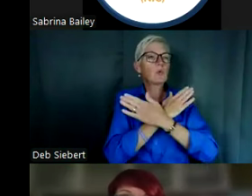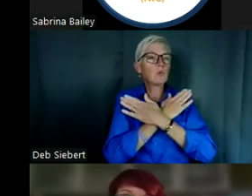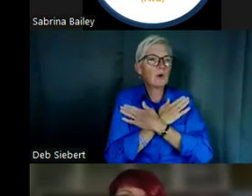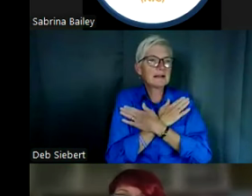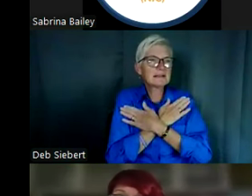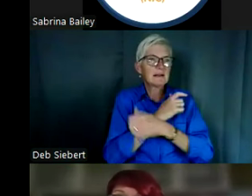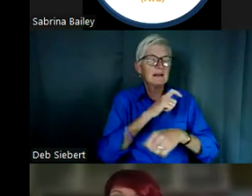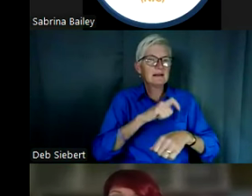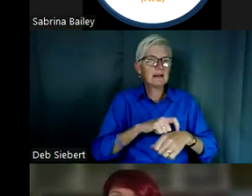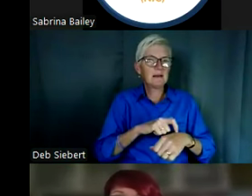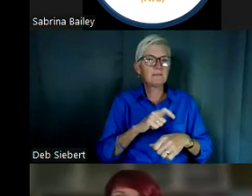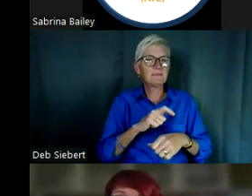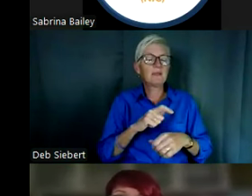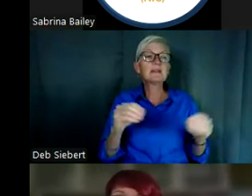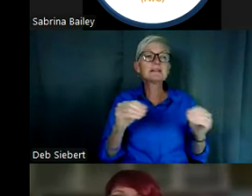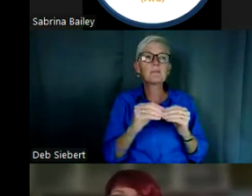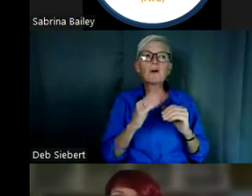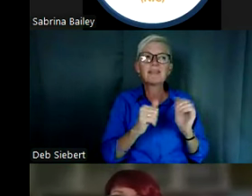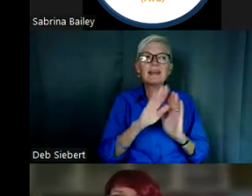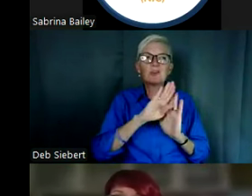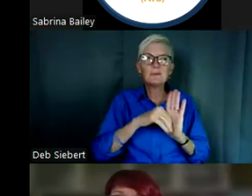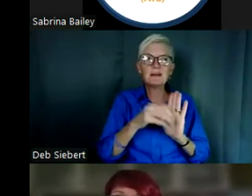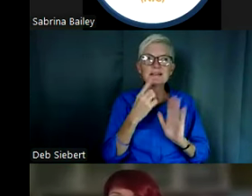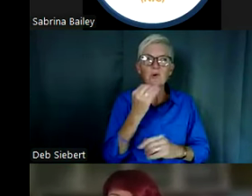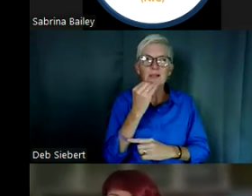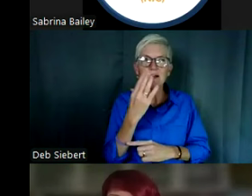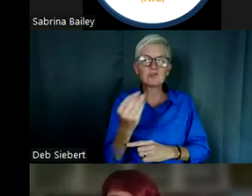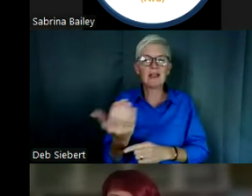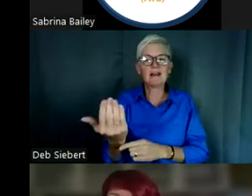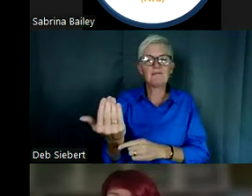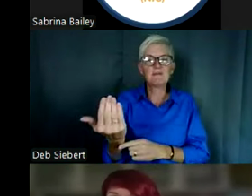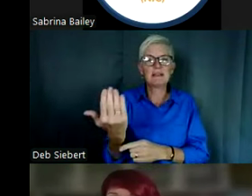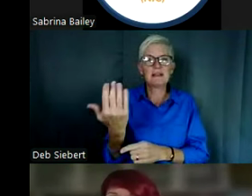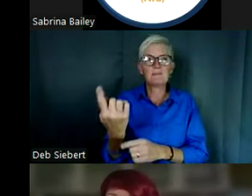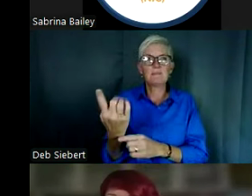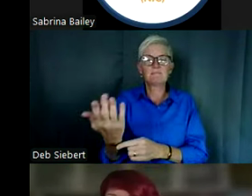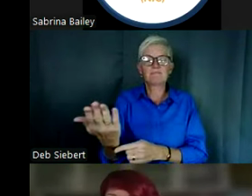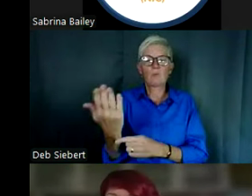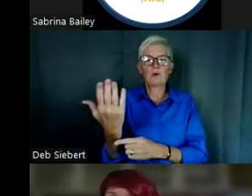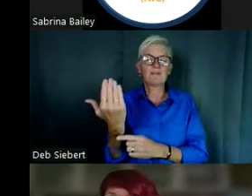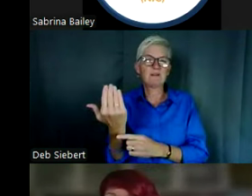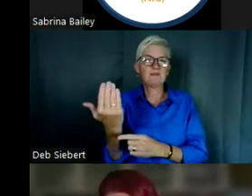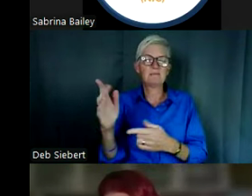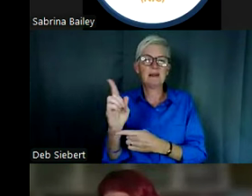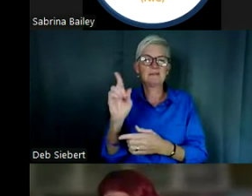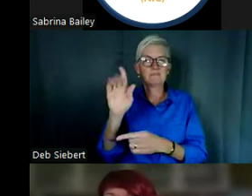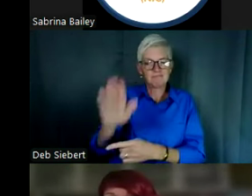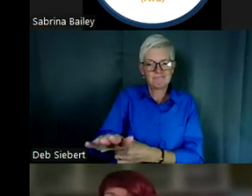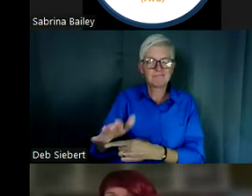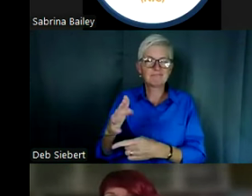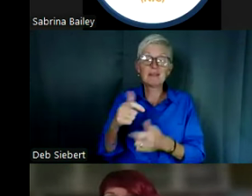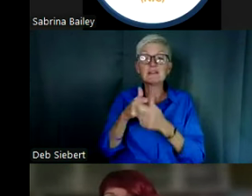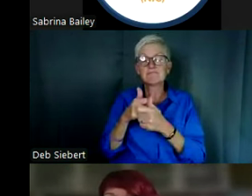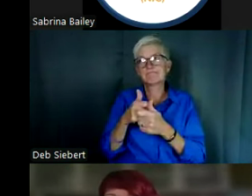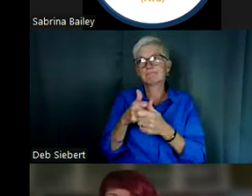the 30 hours, 30 minutes for lunch and the 15 minutes in the morning and the afternoon that are required under certain workplace laws.